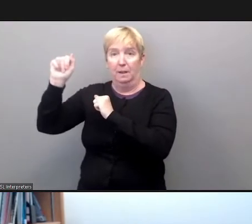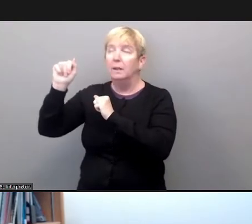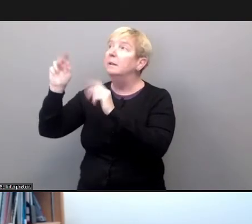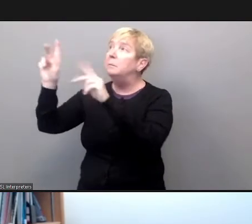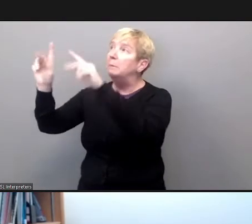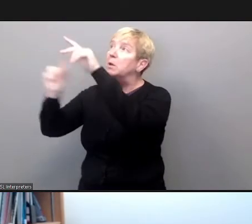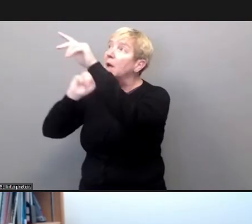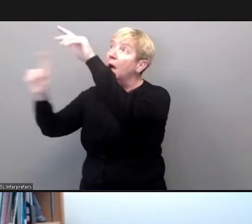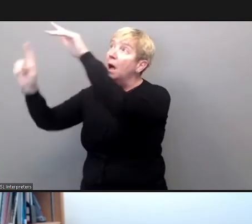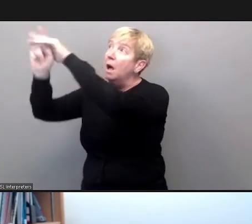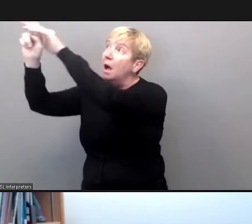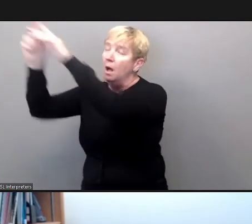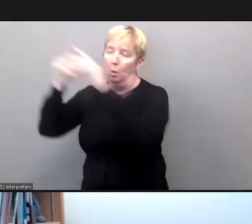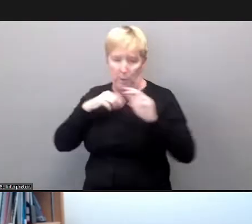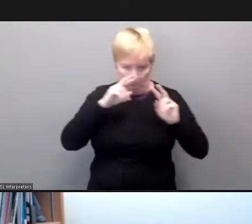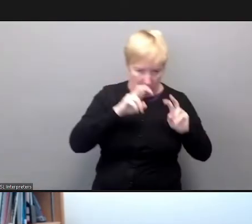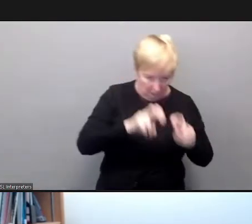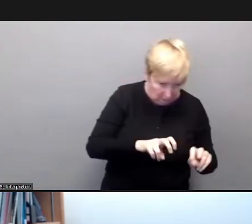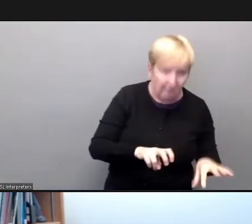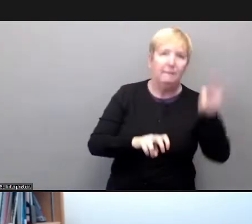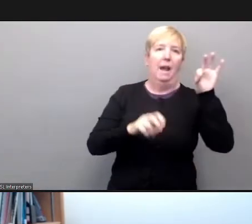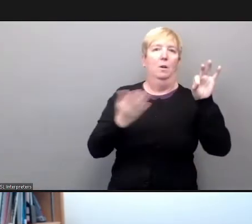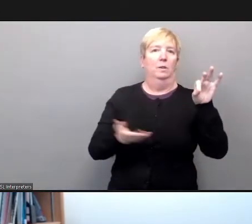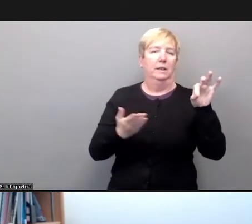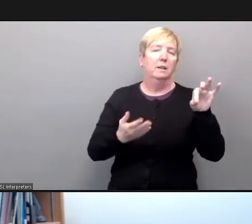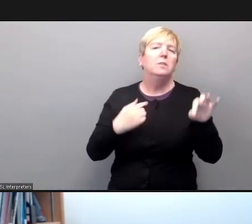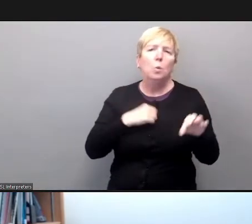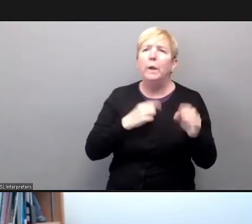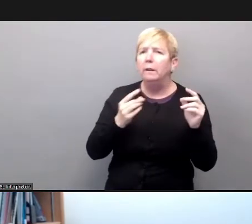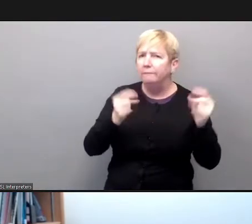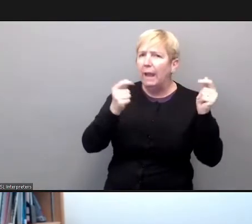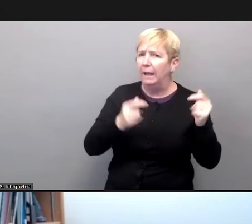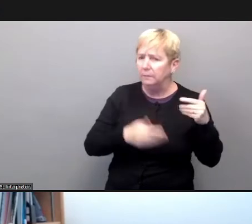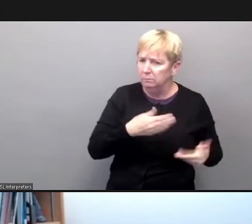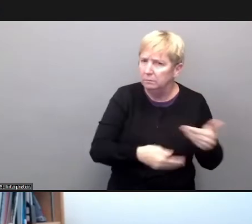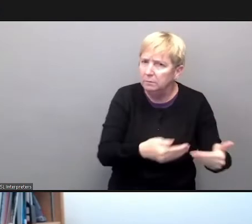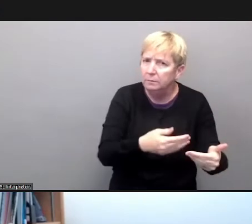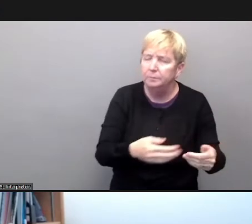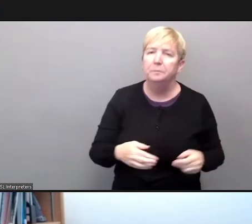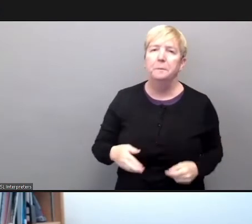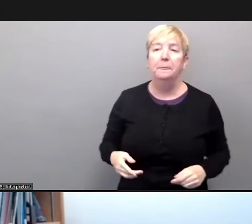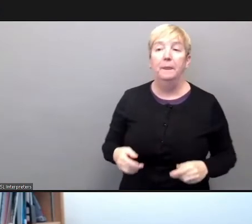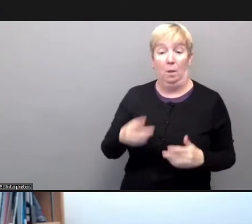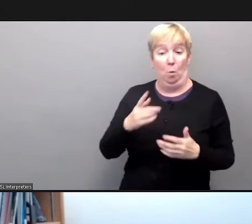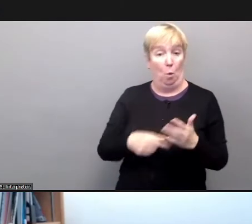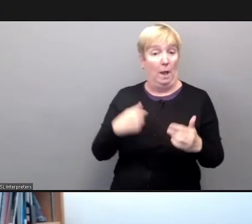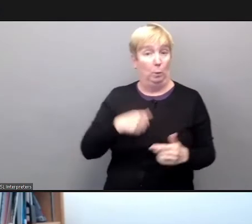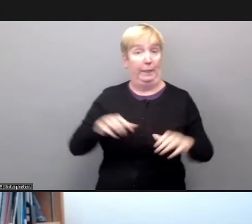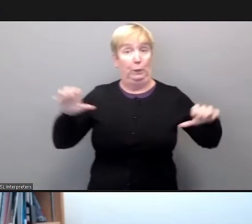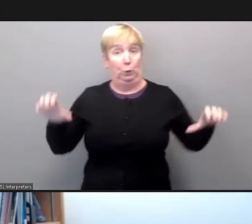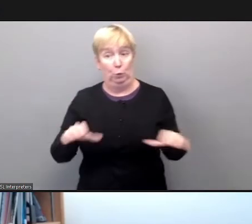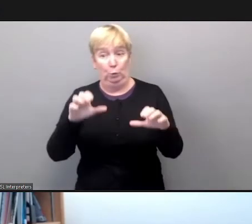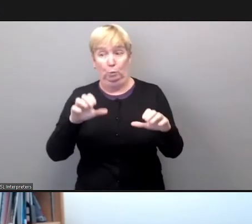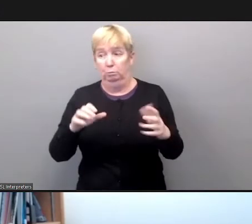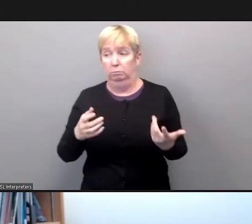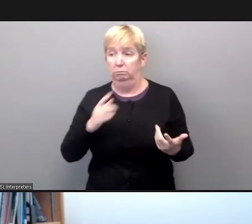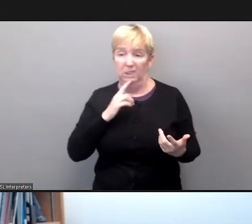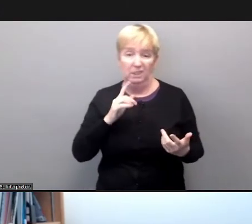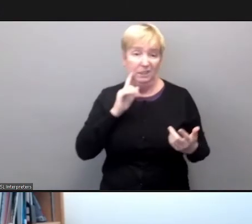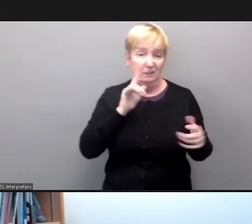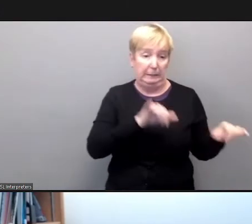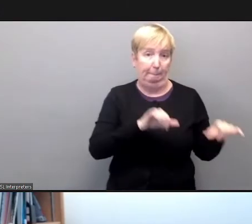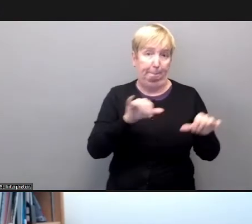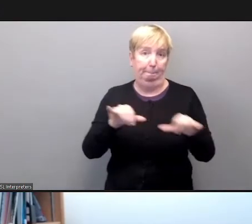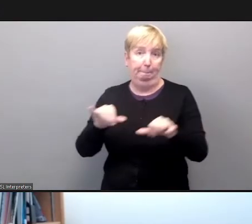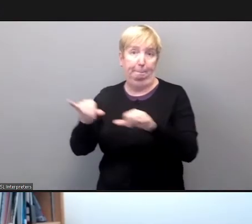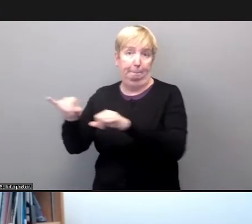the thing is that right now, what we do about it is the same. What we would do about a new Omicron case isn't really